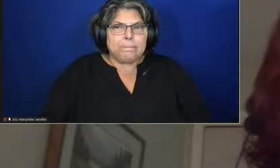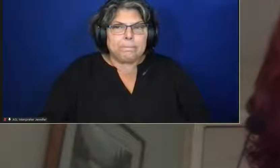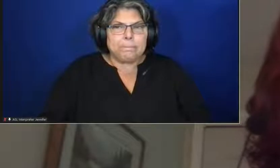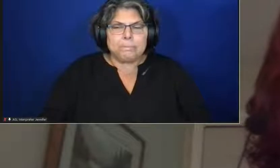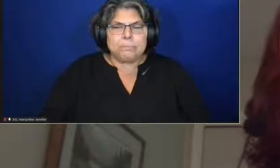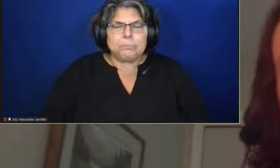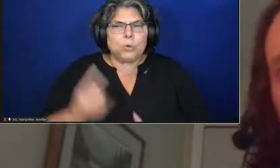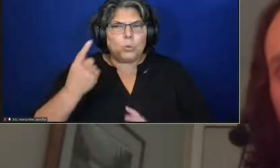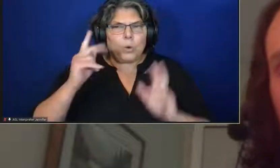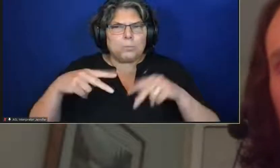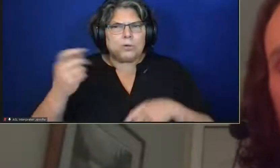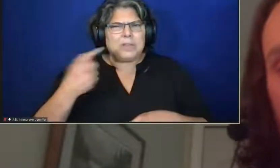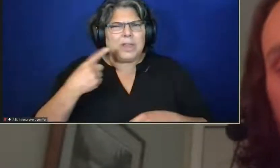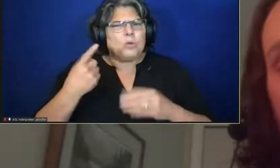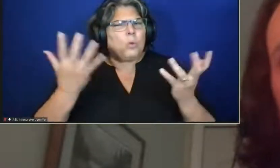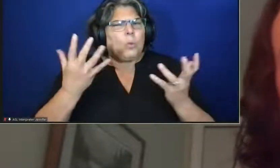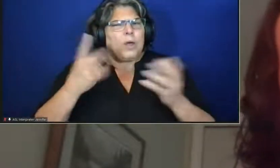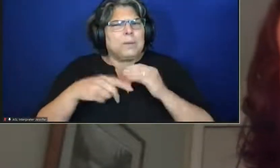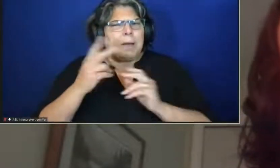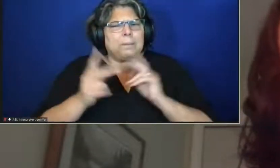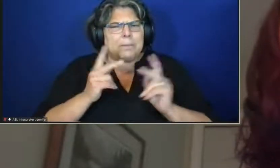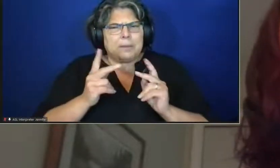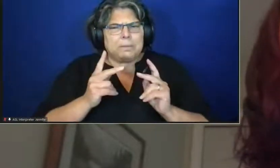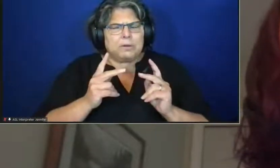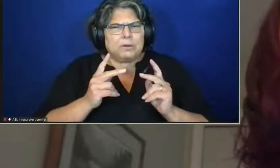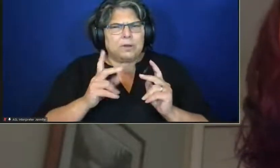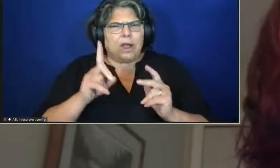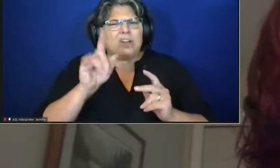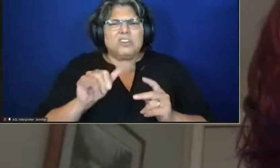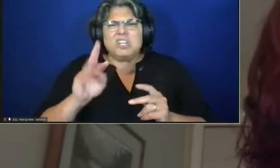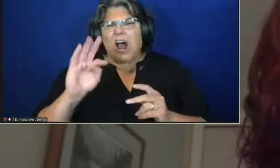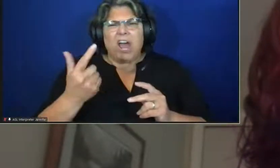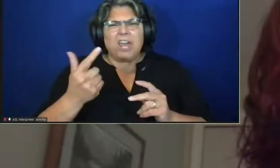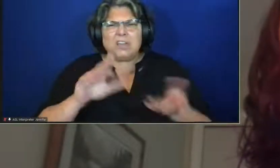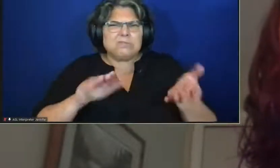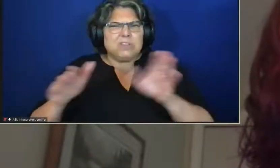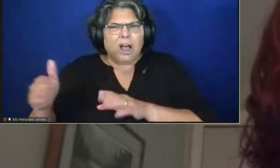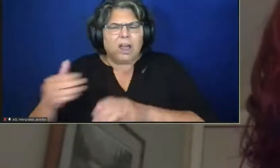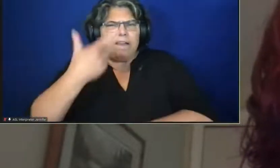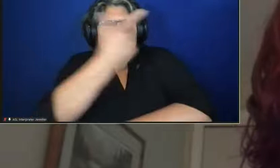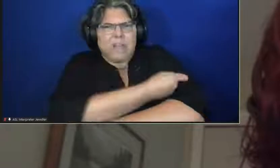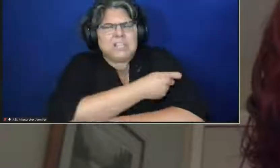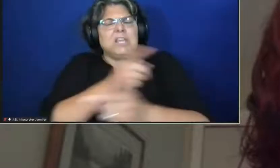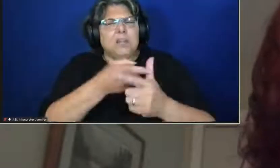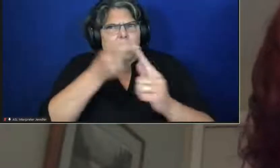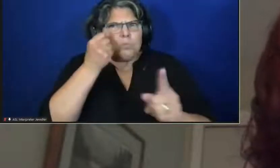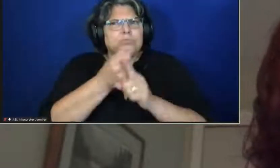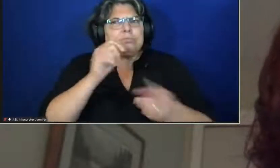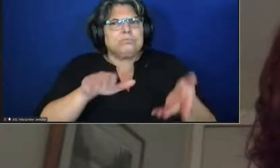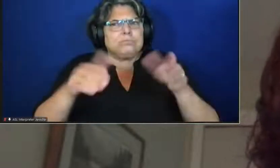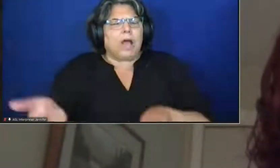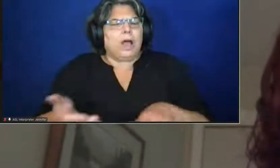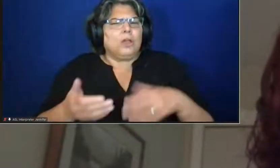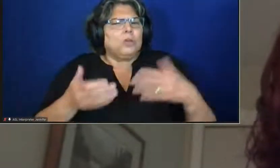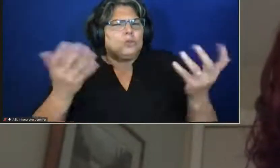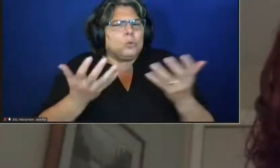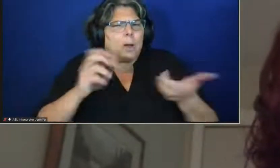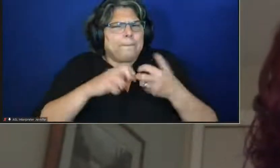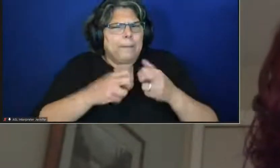One person asking, what about people that are dying from the vaccines? So wondering about any complications or